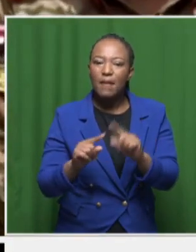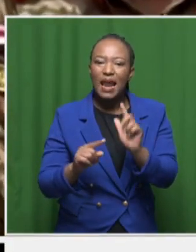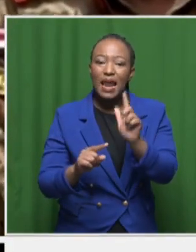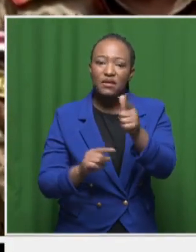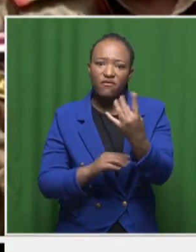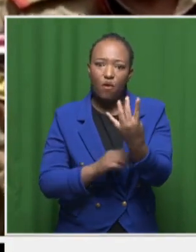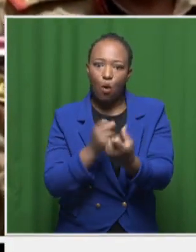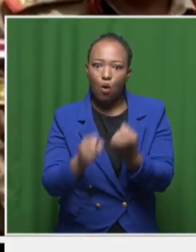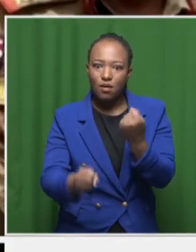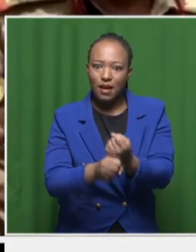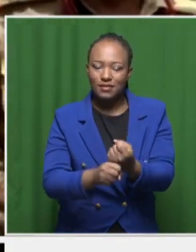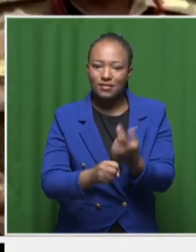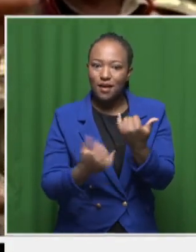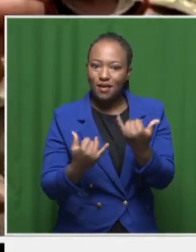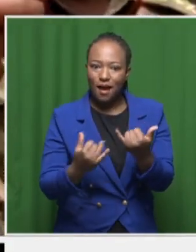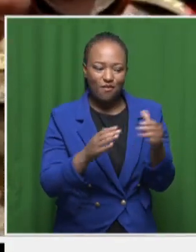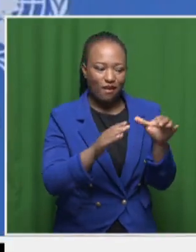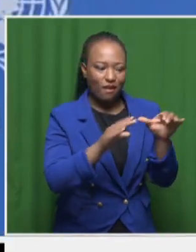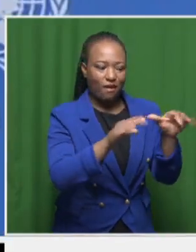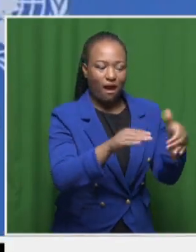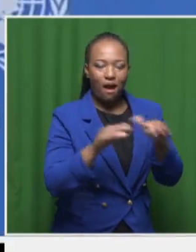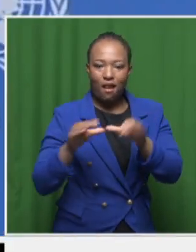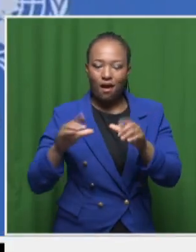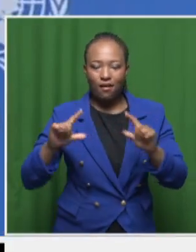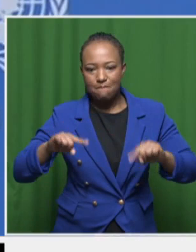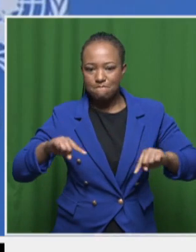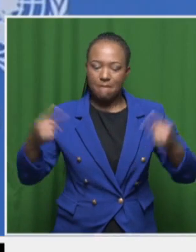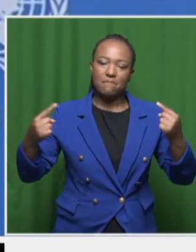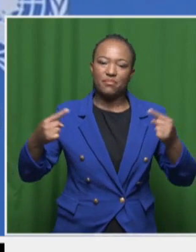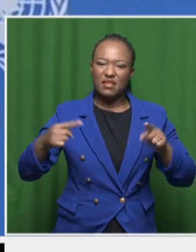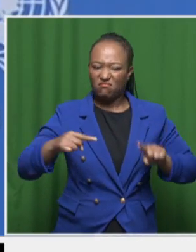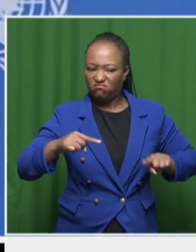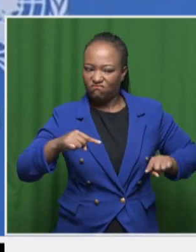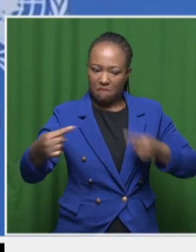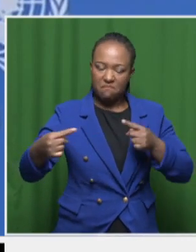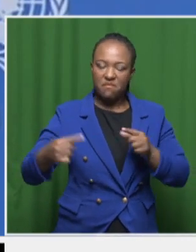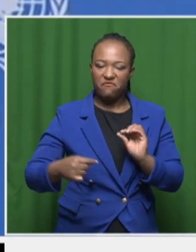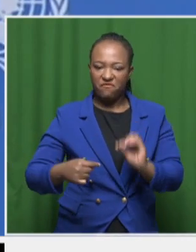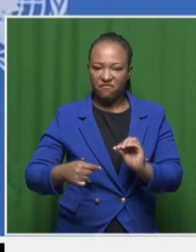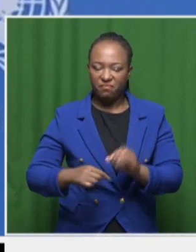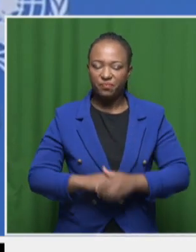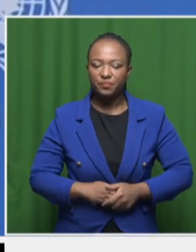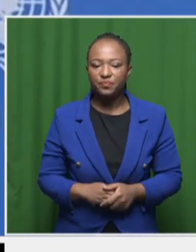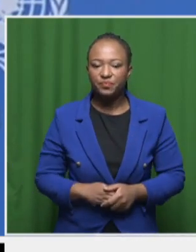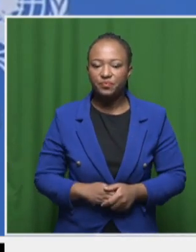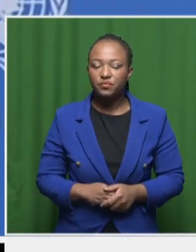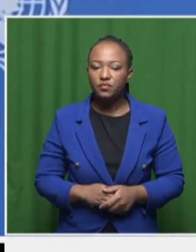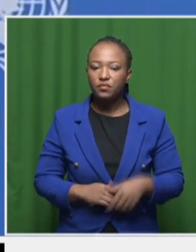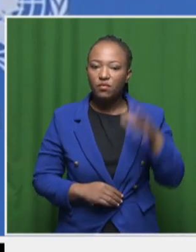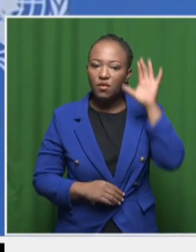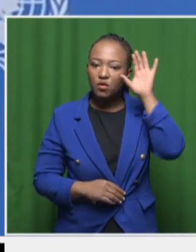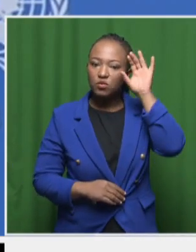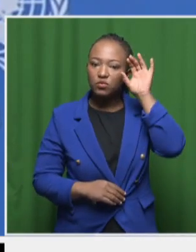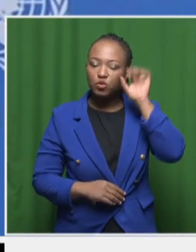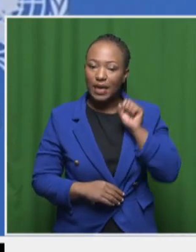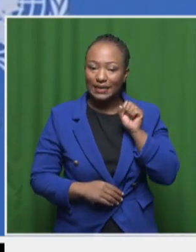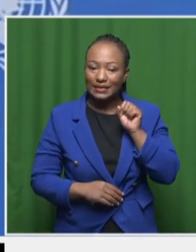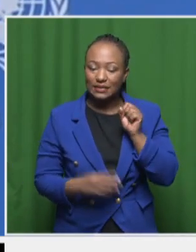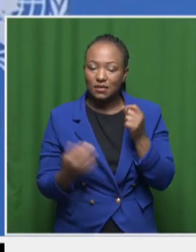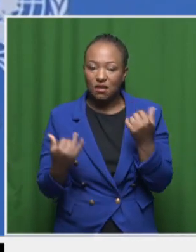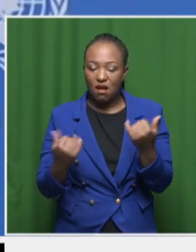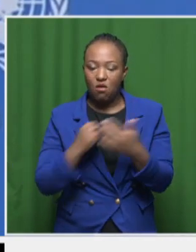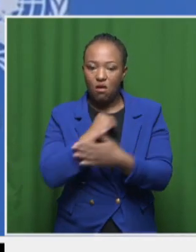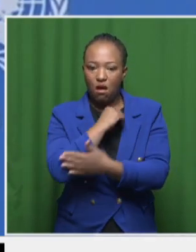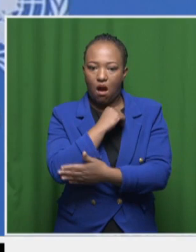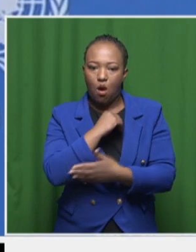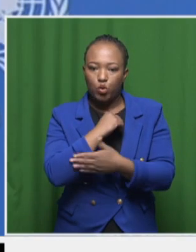years later. The continued heavy fighting in Sudan is having a devastating consequences for Sudanese civilians, as well